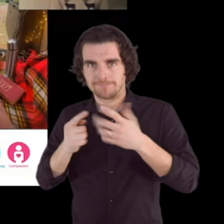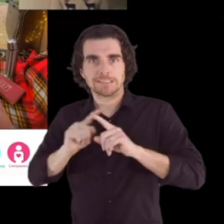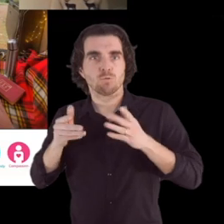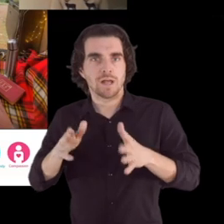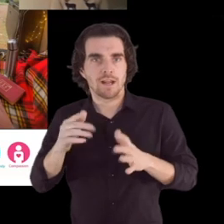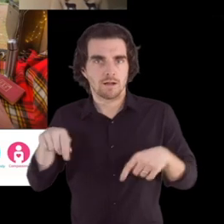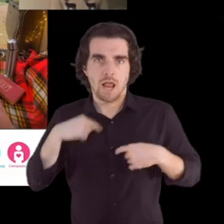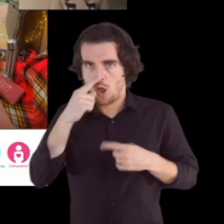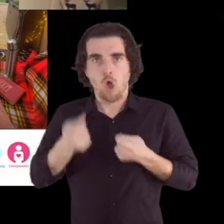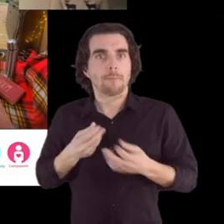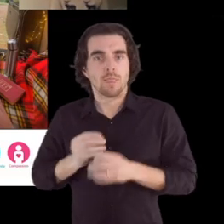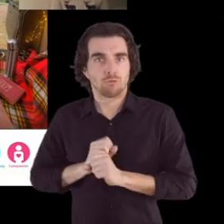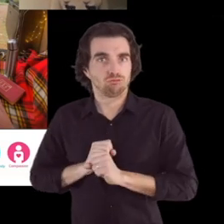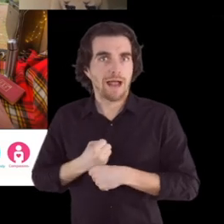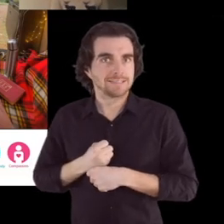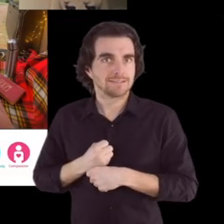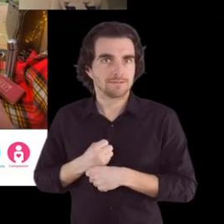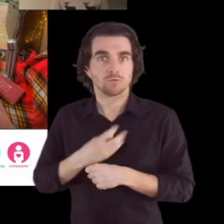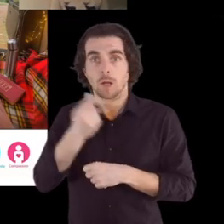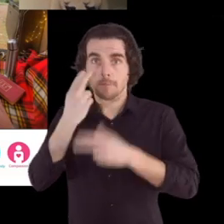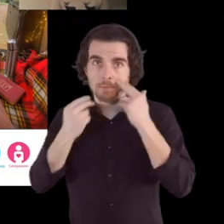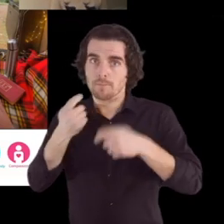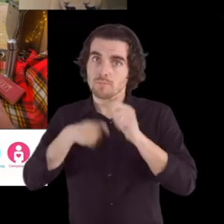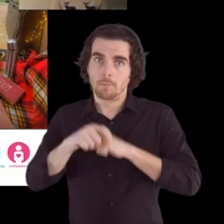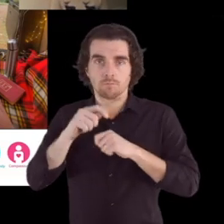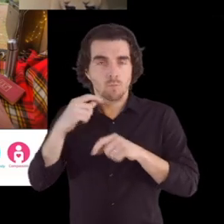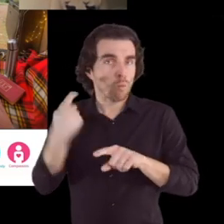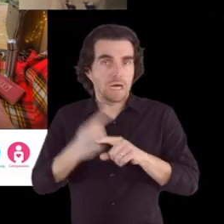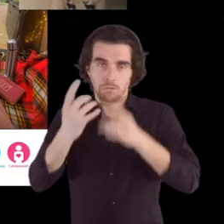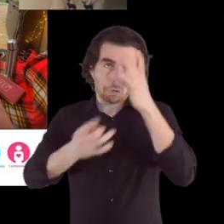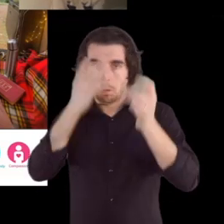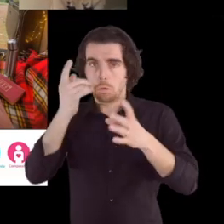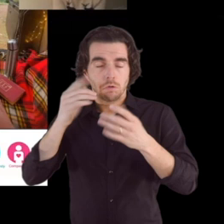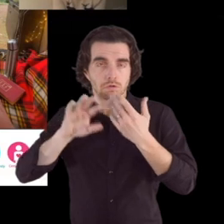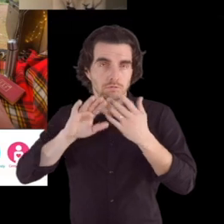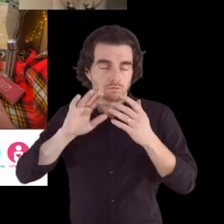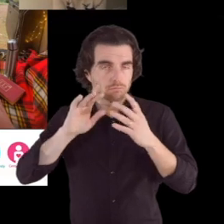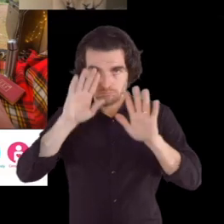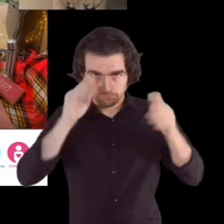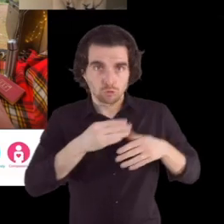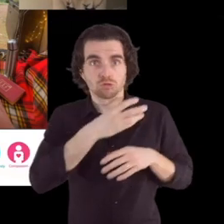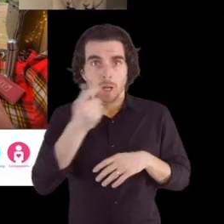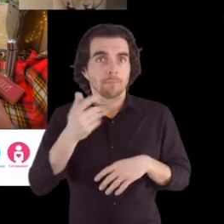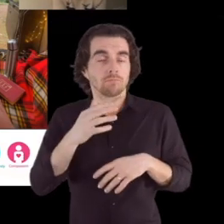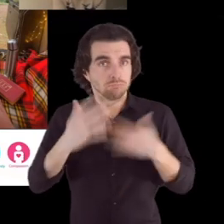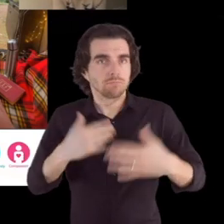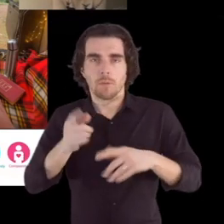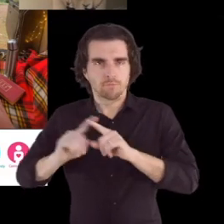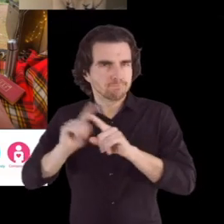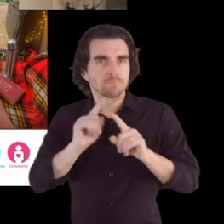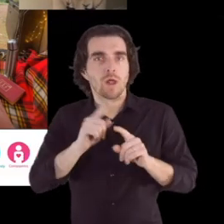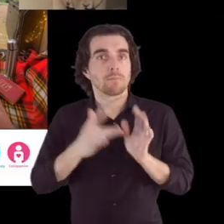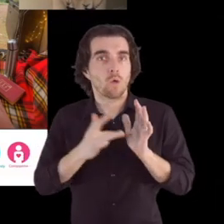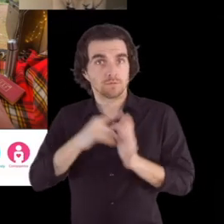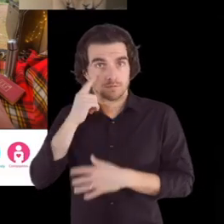different ways that people cope with stress. Some people may become more short-tempered or distractible. And again, I think this is particularly important if, for